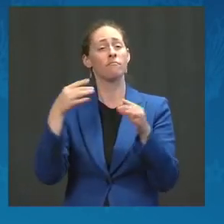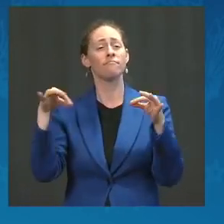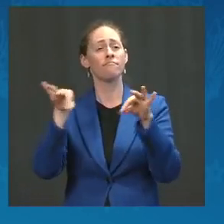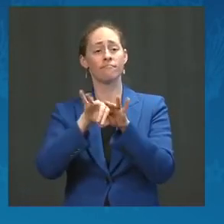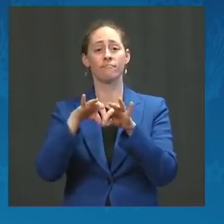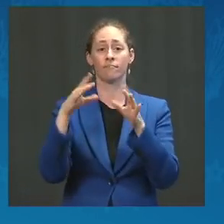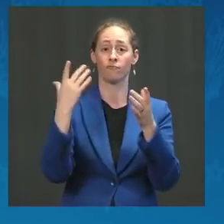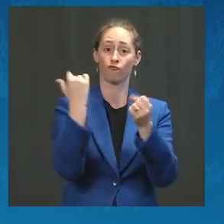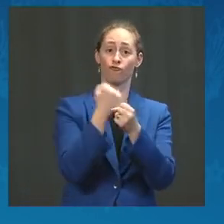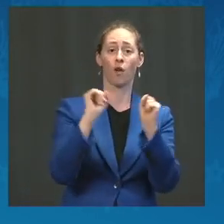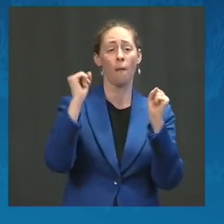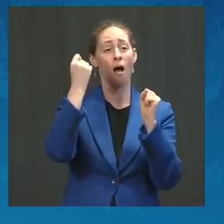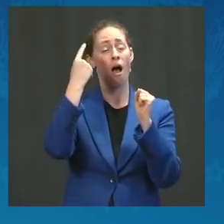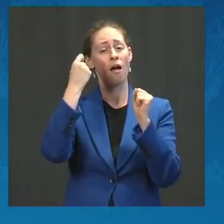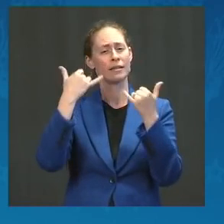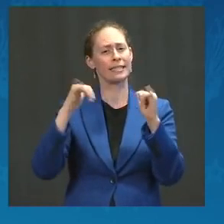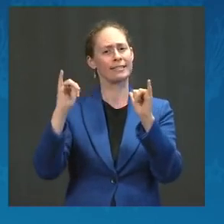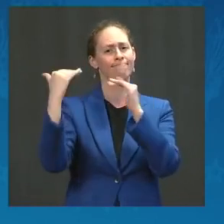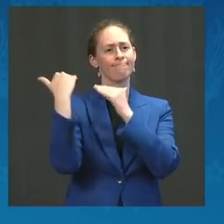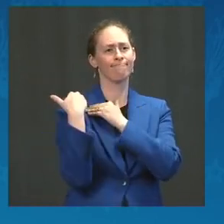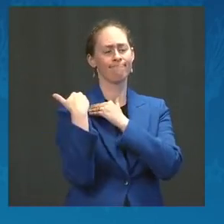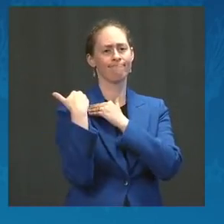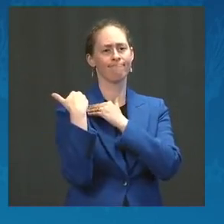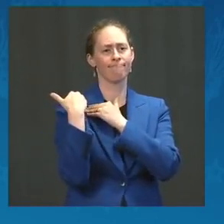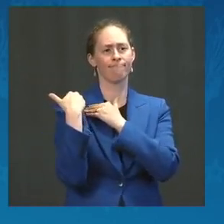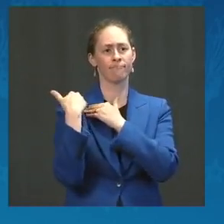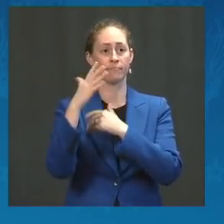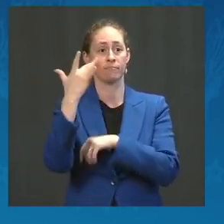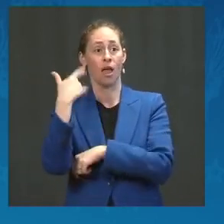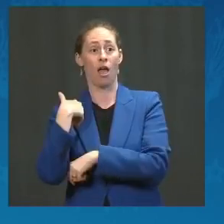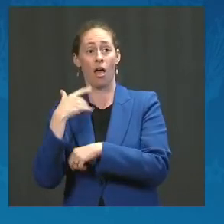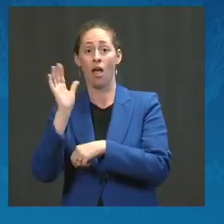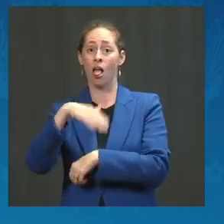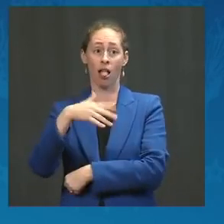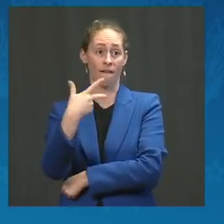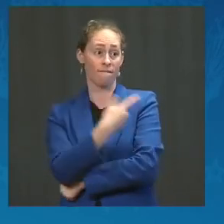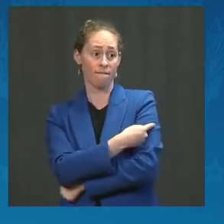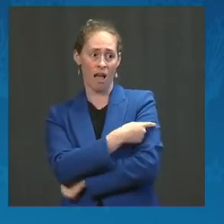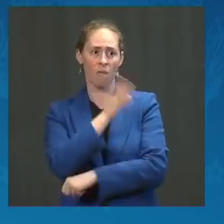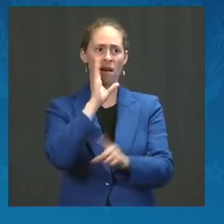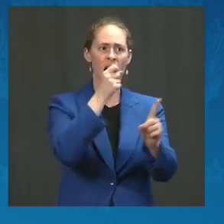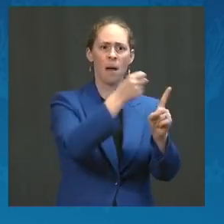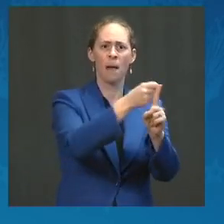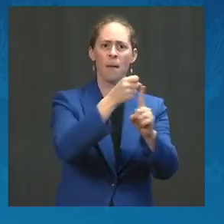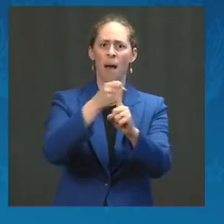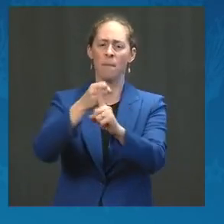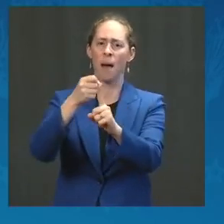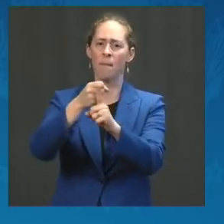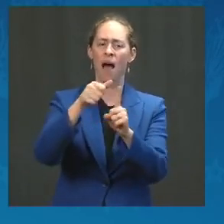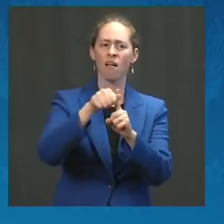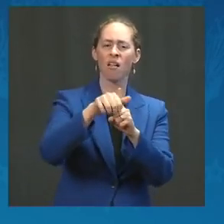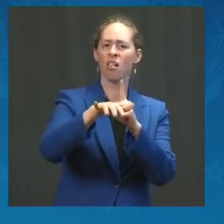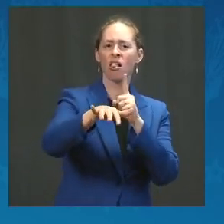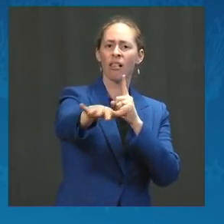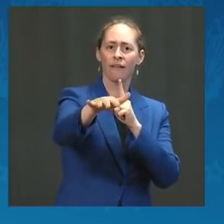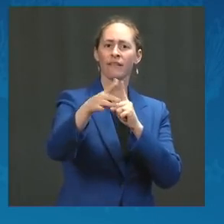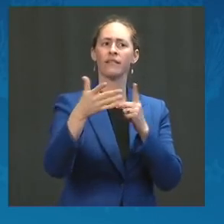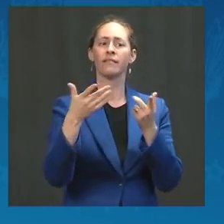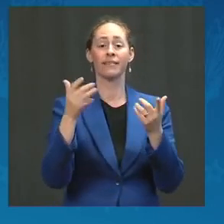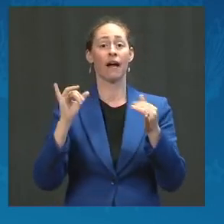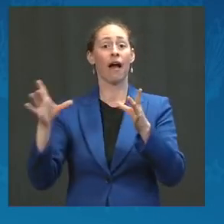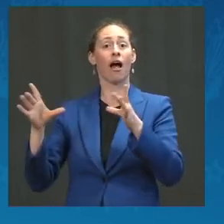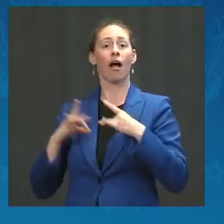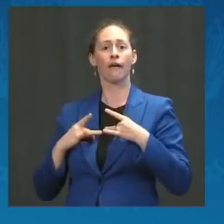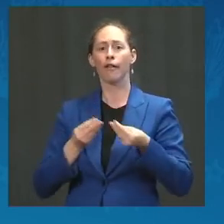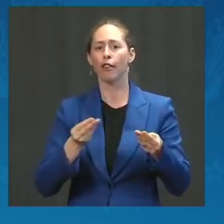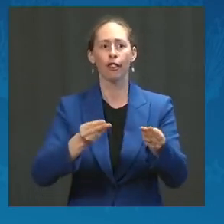Your decision to be unvaccinated impacts someone else. Unvaccinated people spread the virus. They get sick